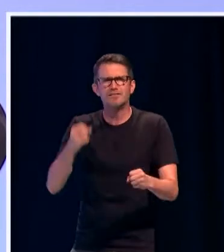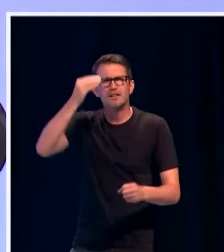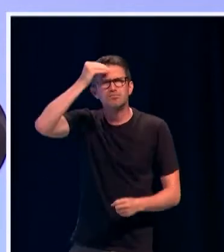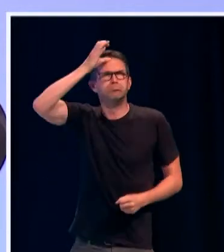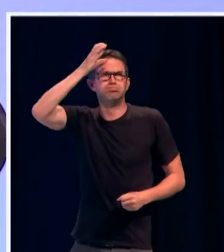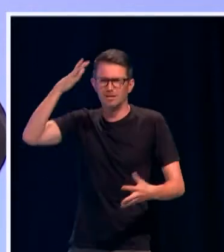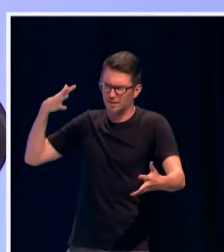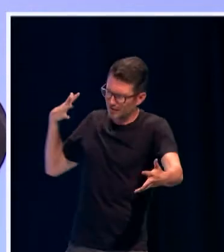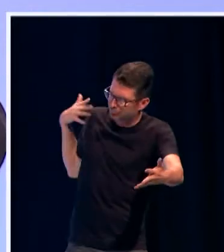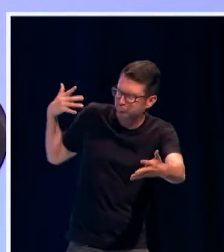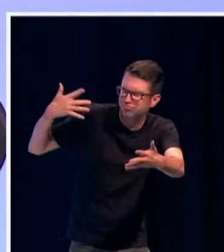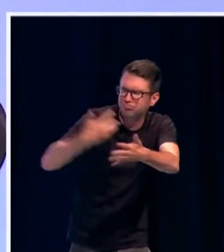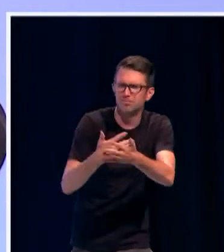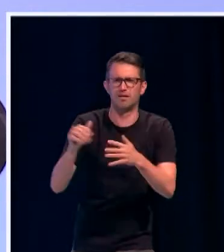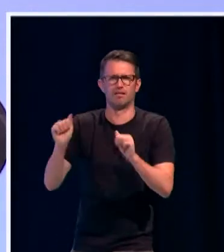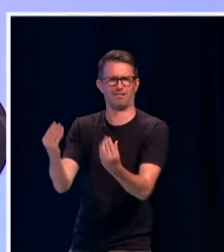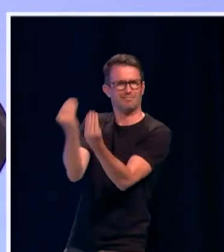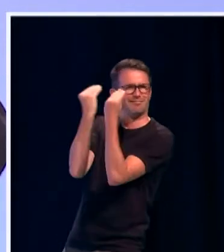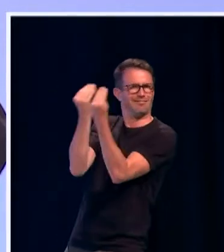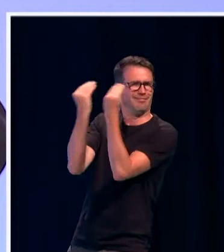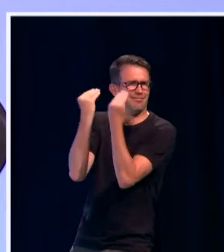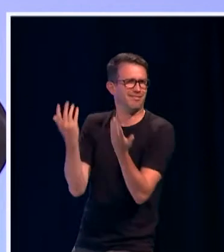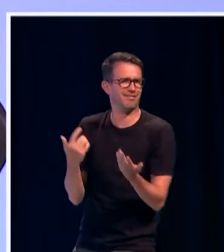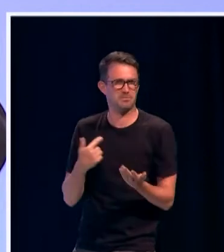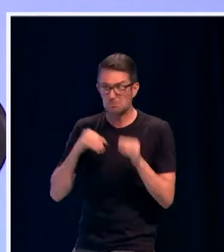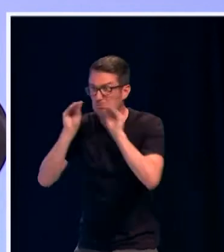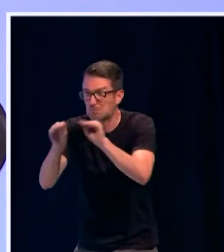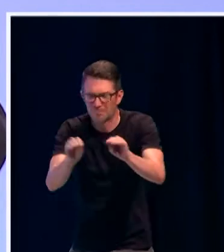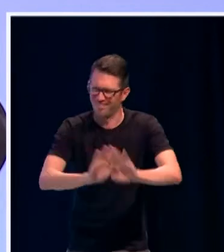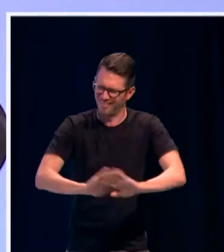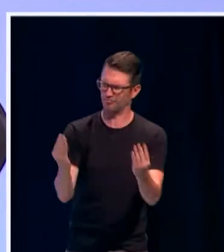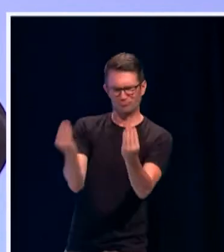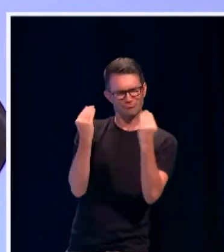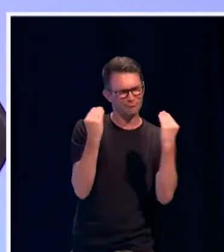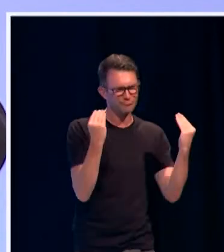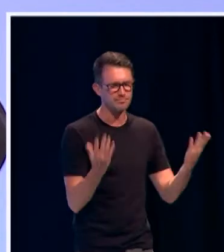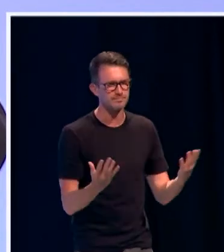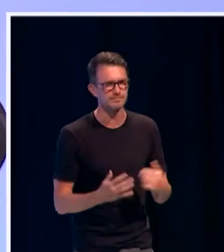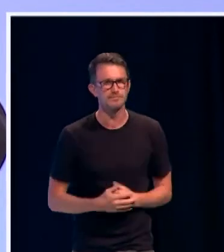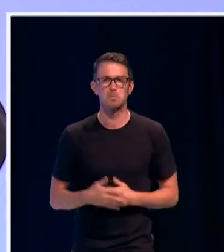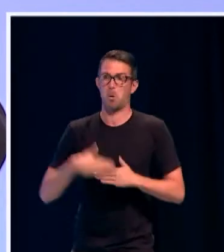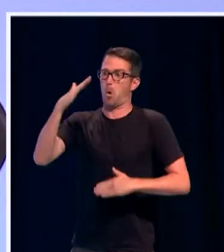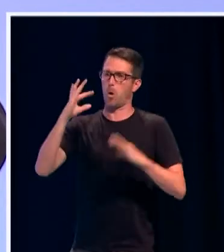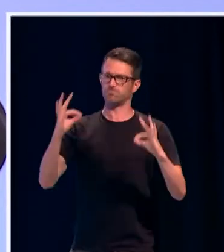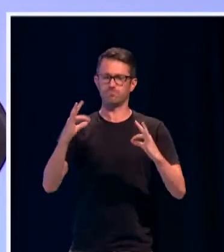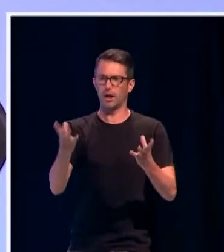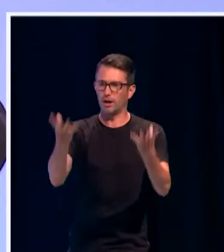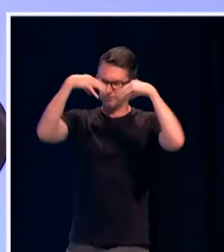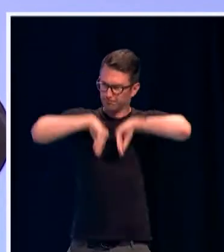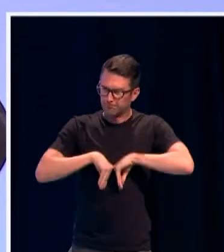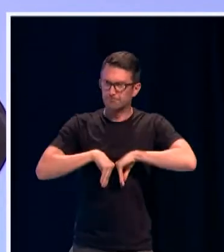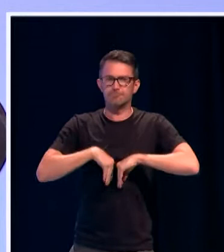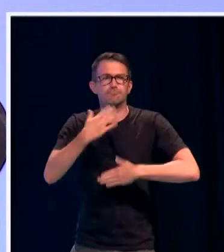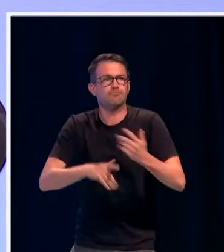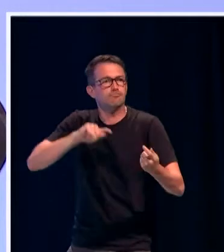more effective as advocates. Moreover, it's a real example of the application of the principle of nothing about us